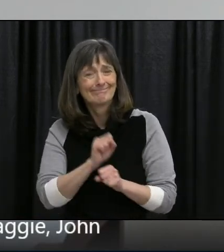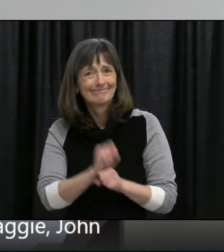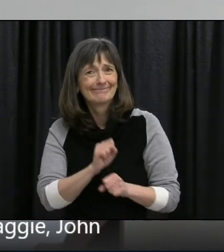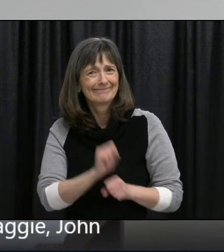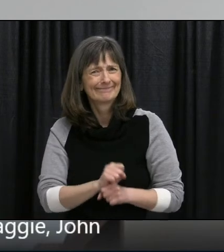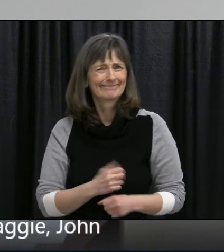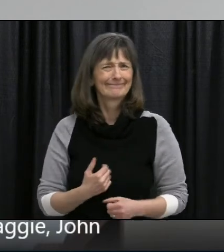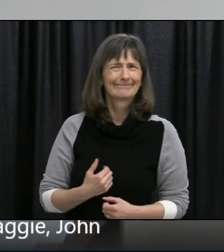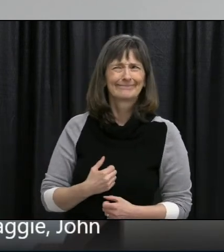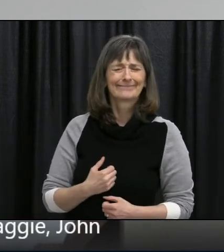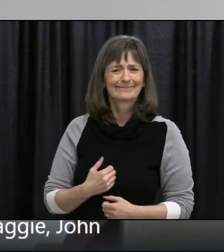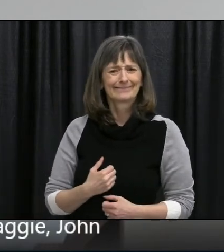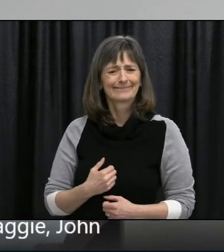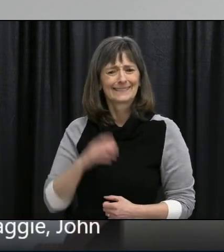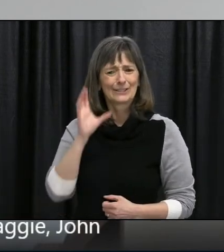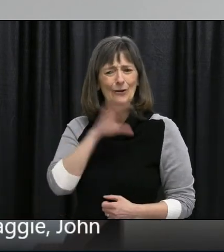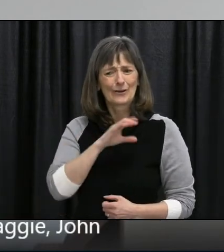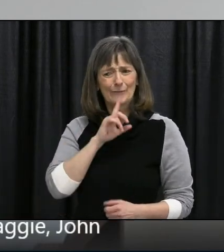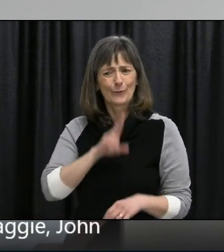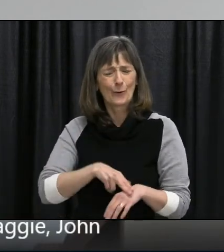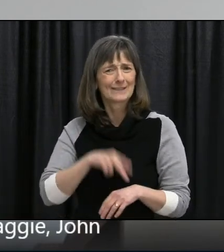an odd descriptor.